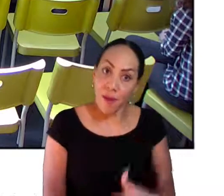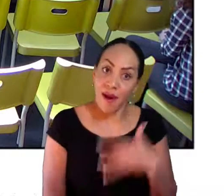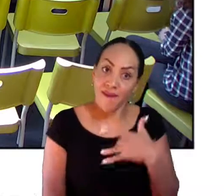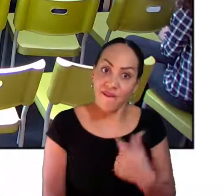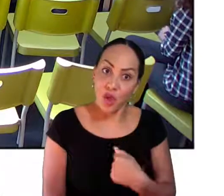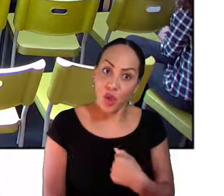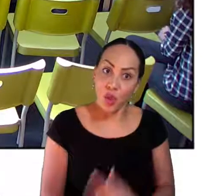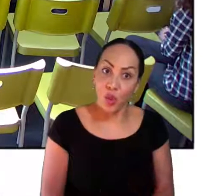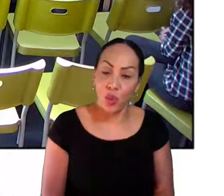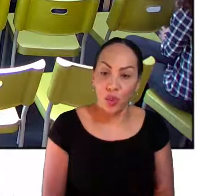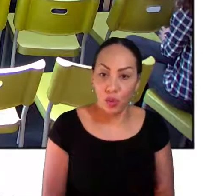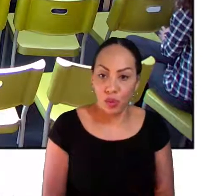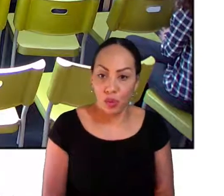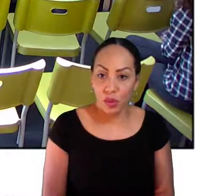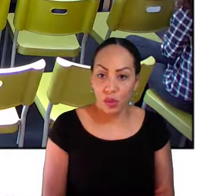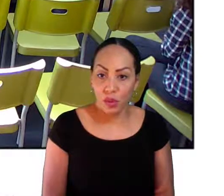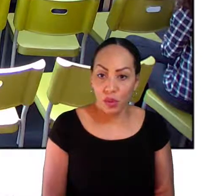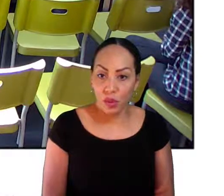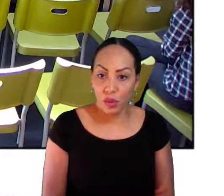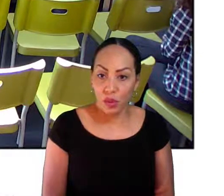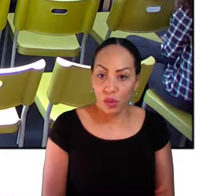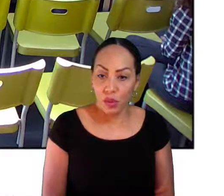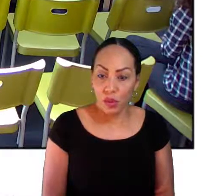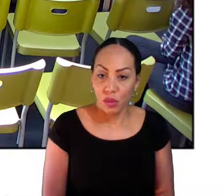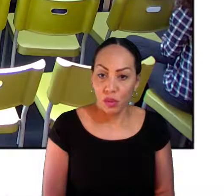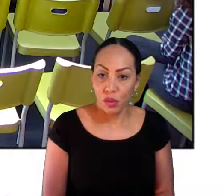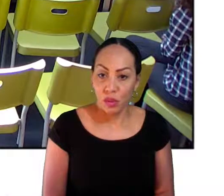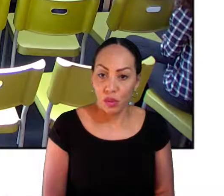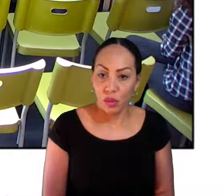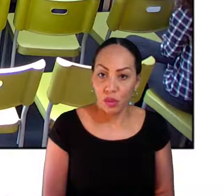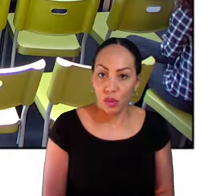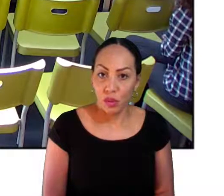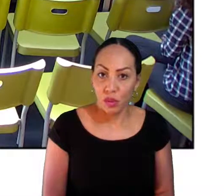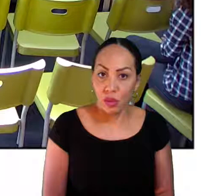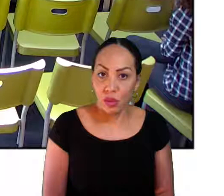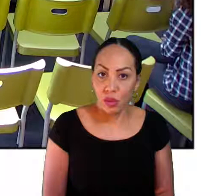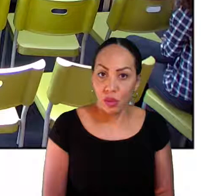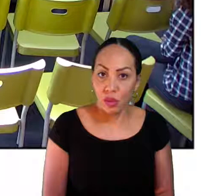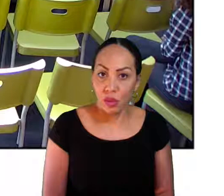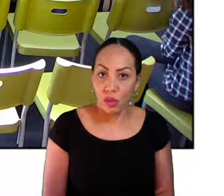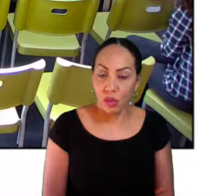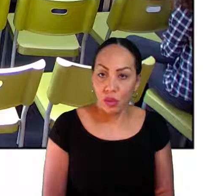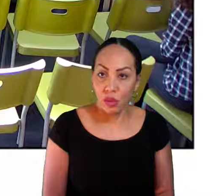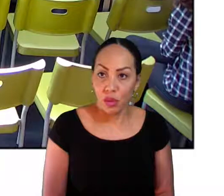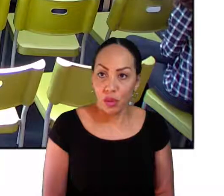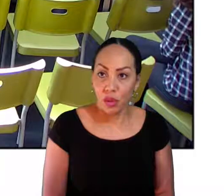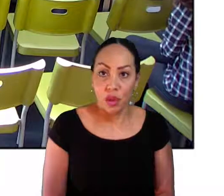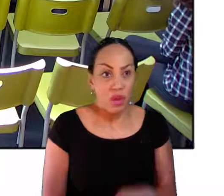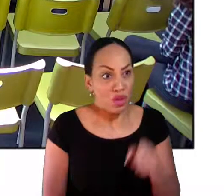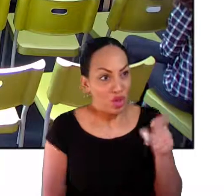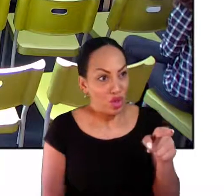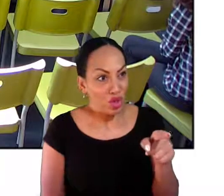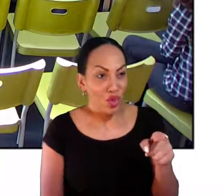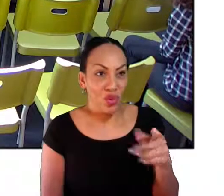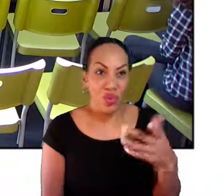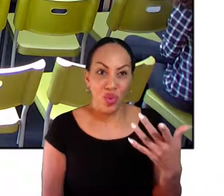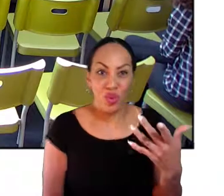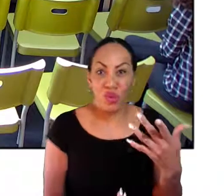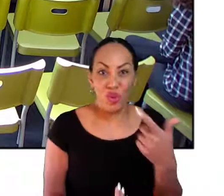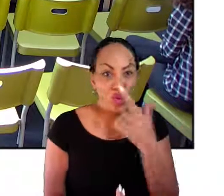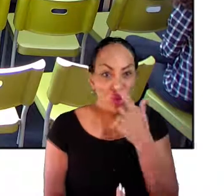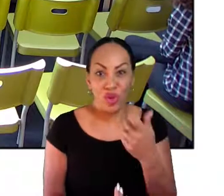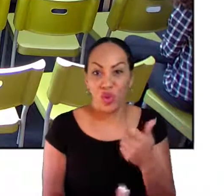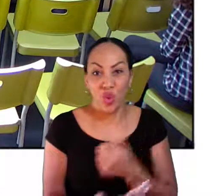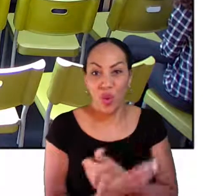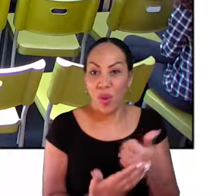if you're in the business of trying to persuade people, you can spend all your time doing that, and life is too short,